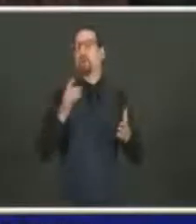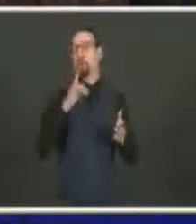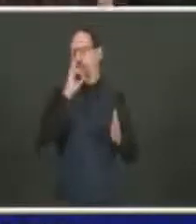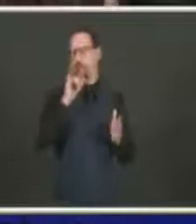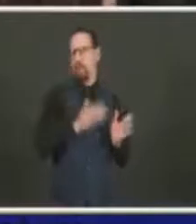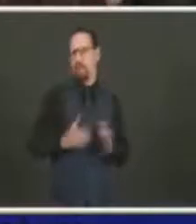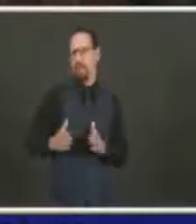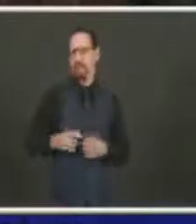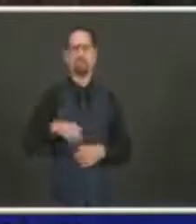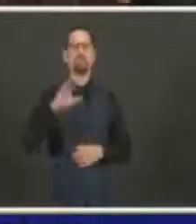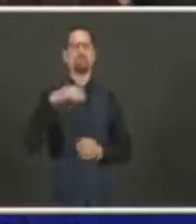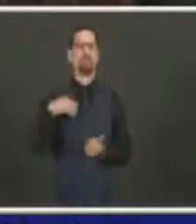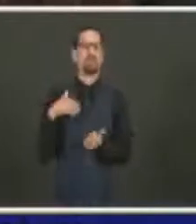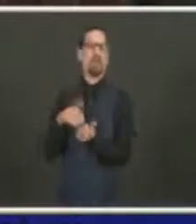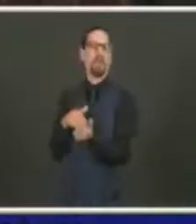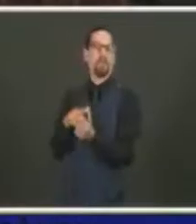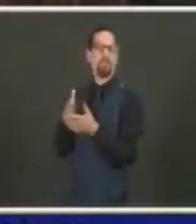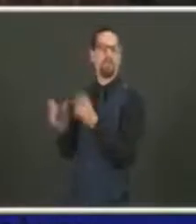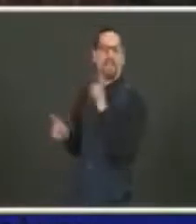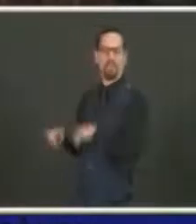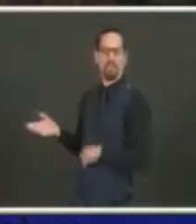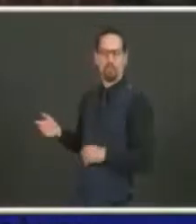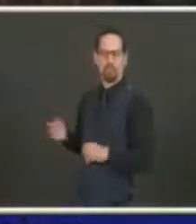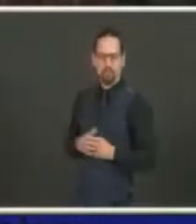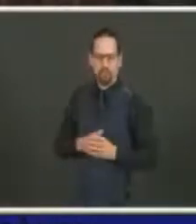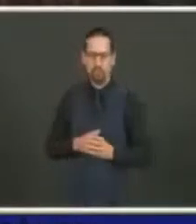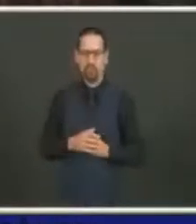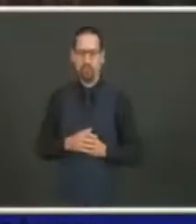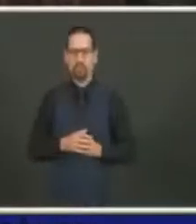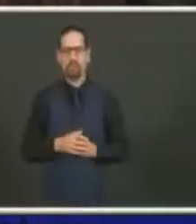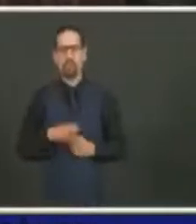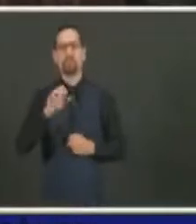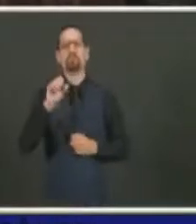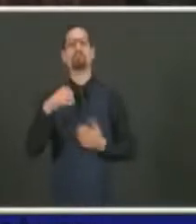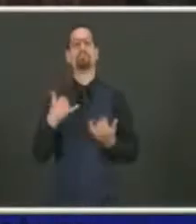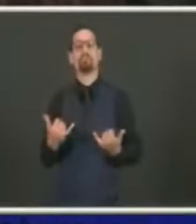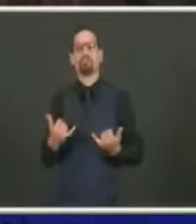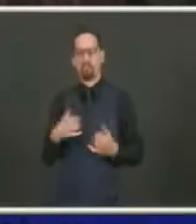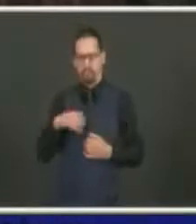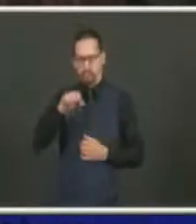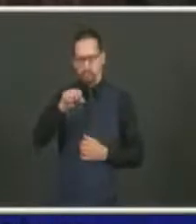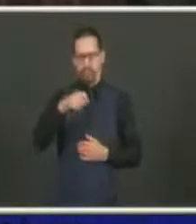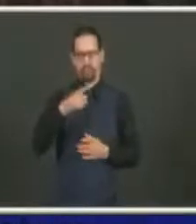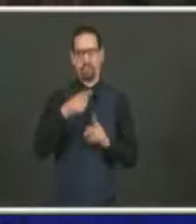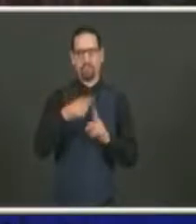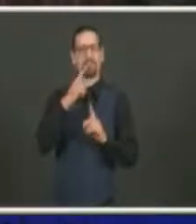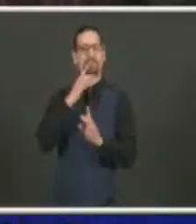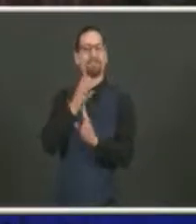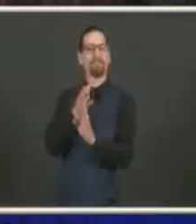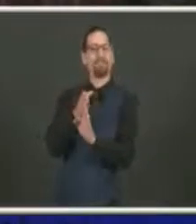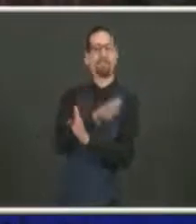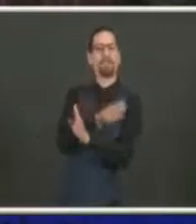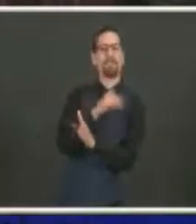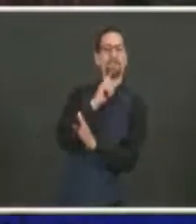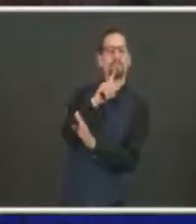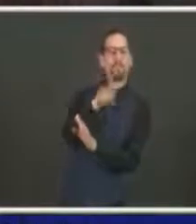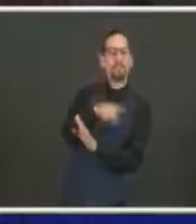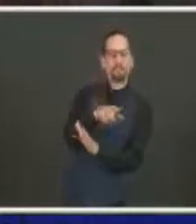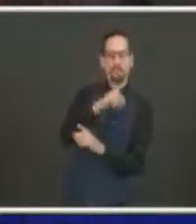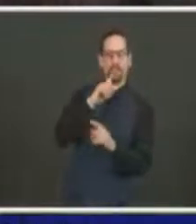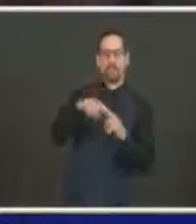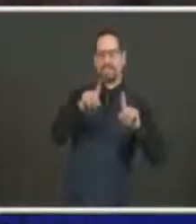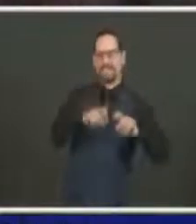Yeah, and to add to the previous question as well about testing, we still want to